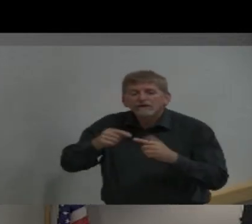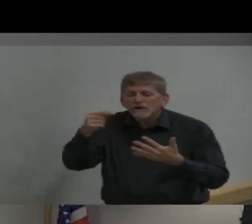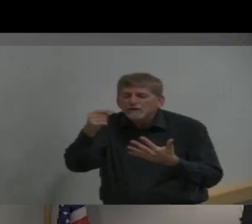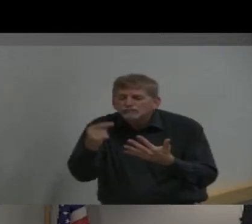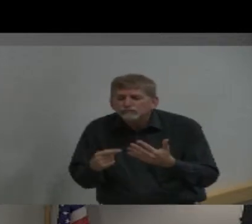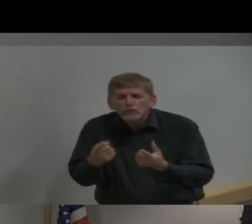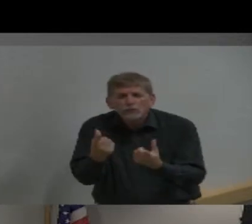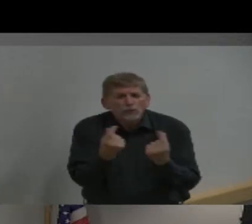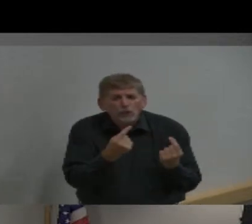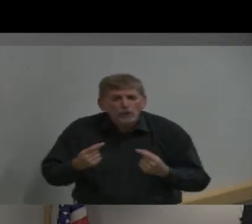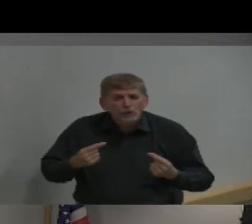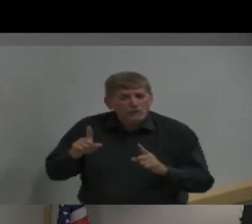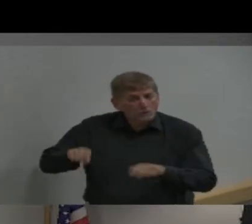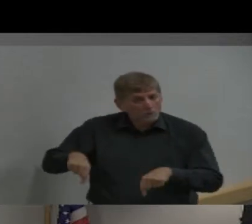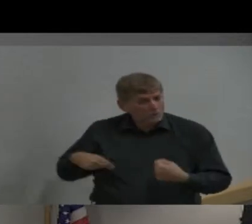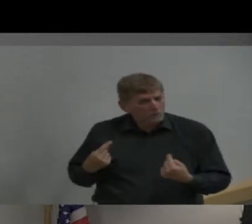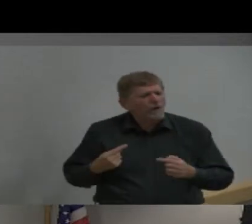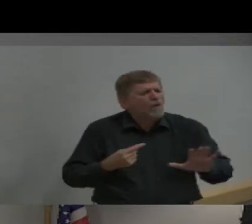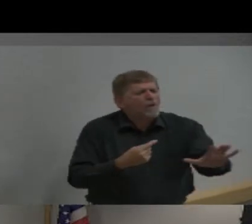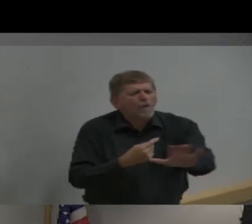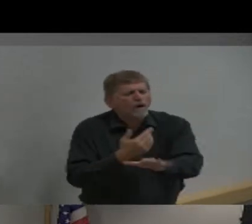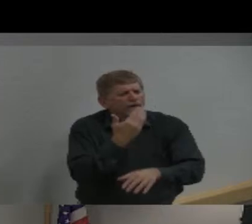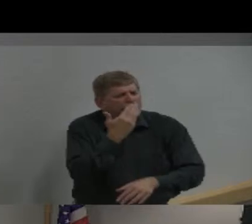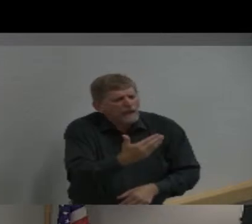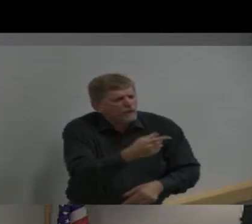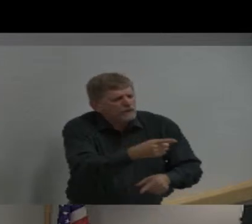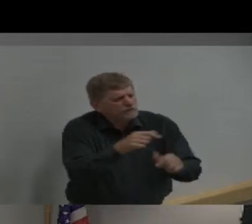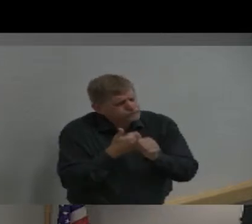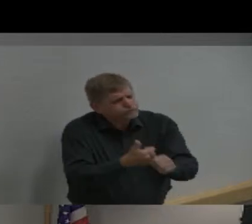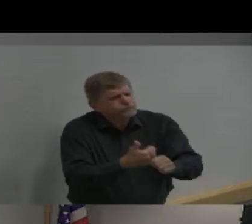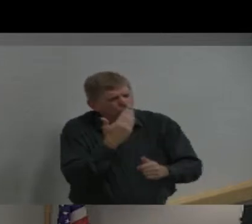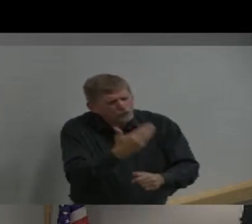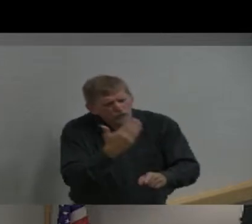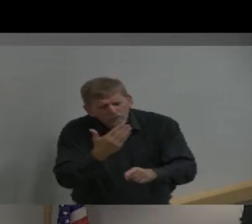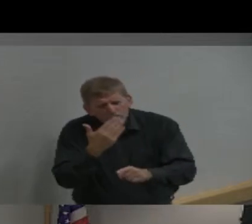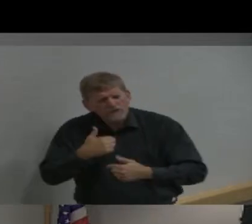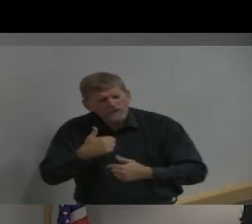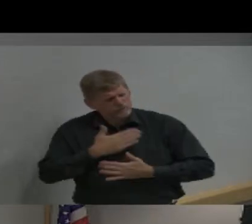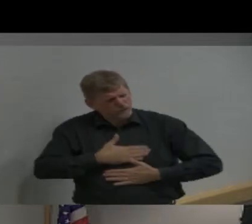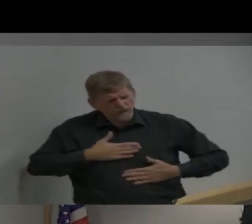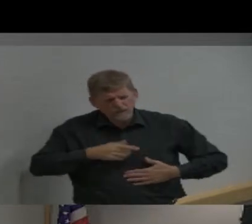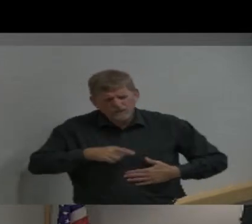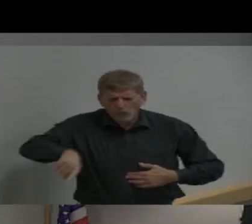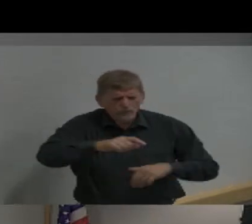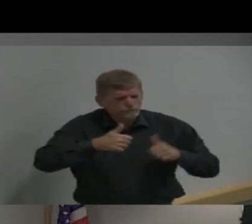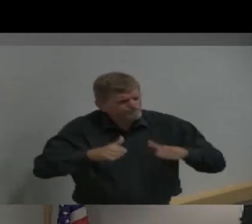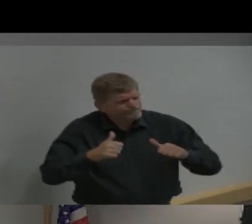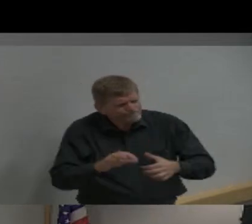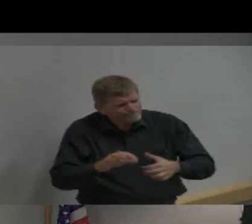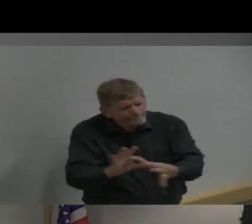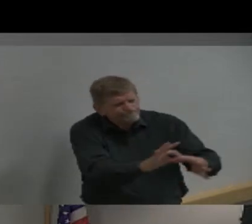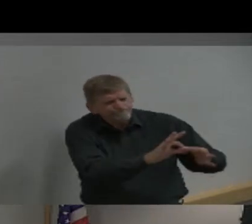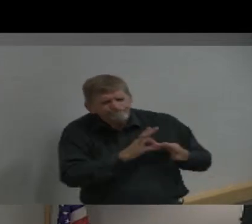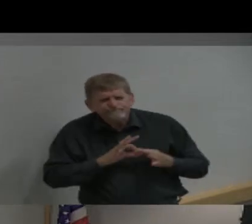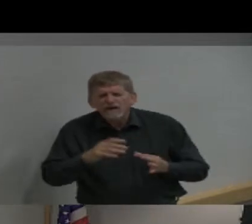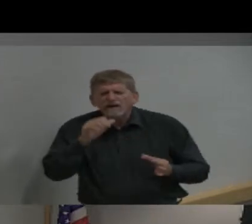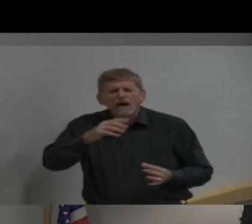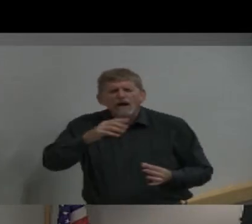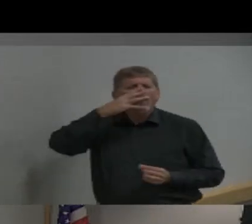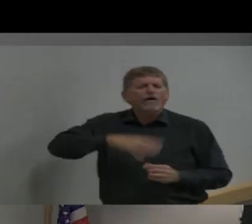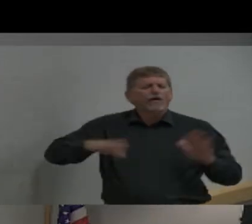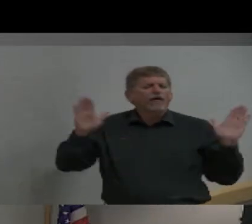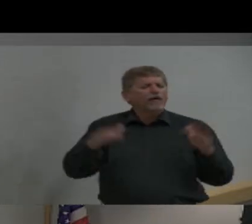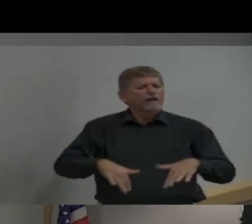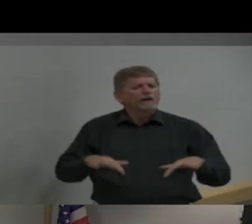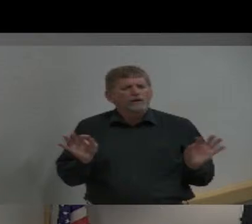discussing, thank you. We truly appreciate your efforts. For those of you who may not be doing such things, please strive to do